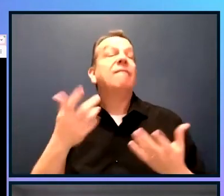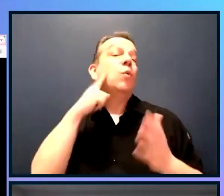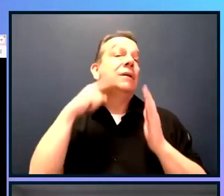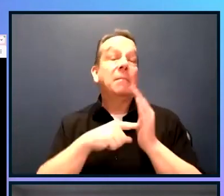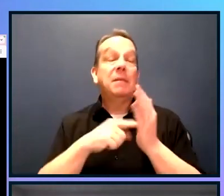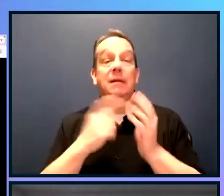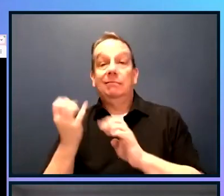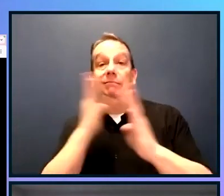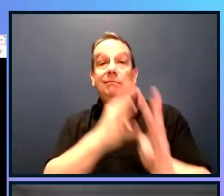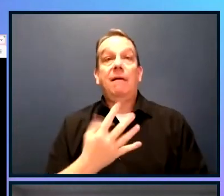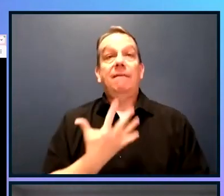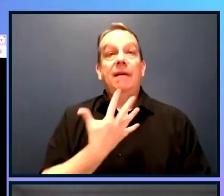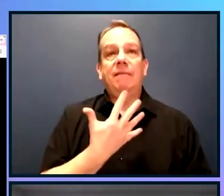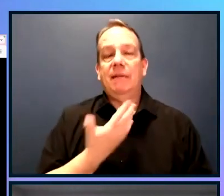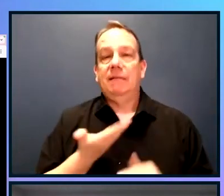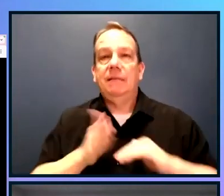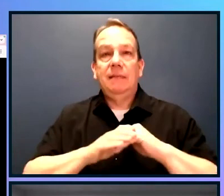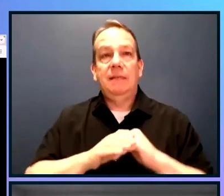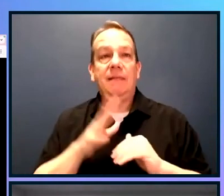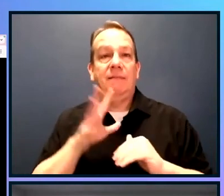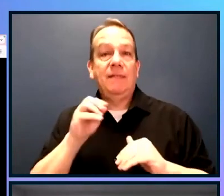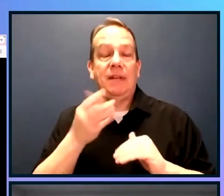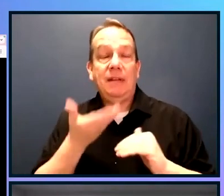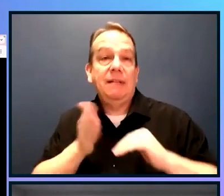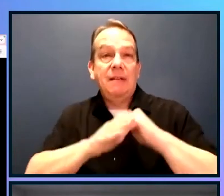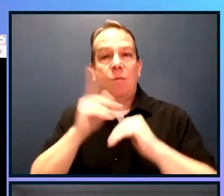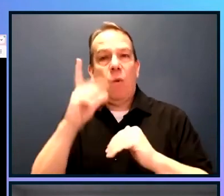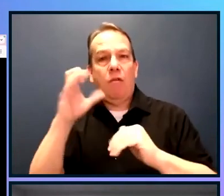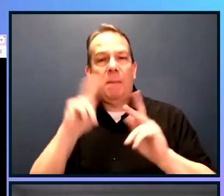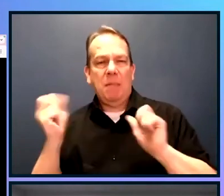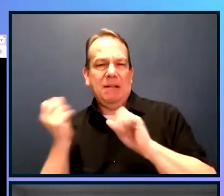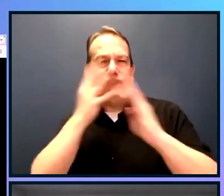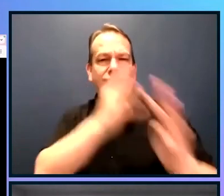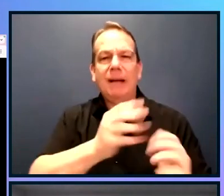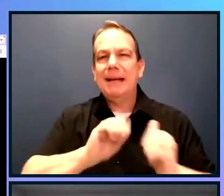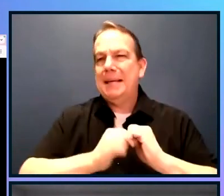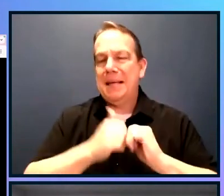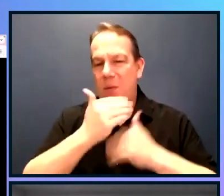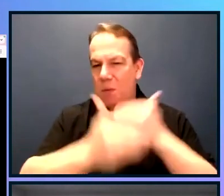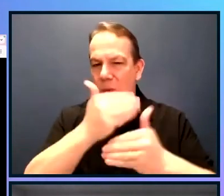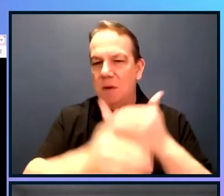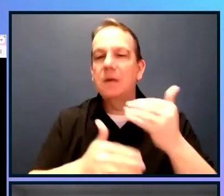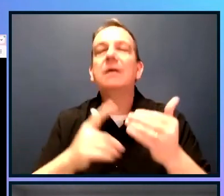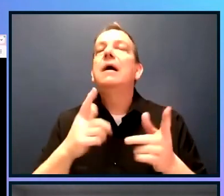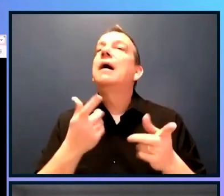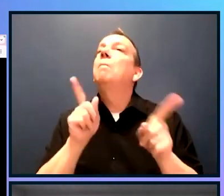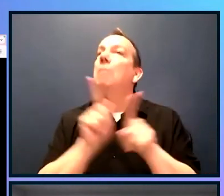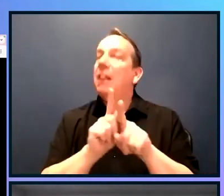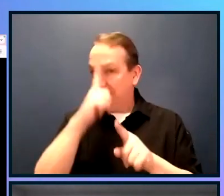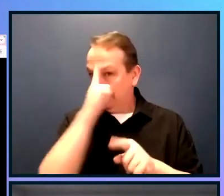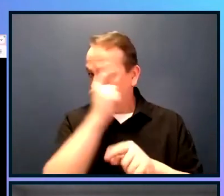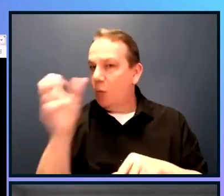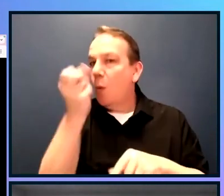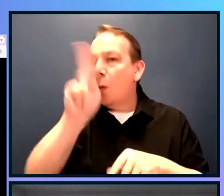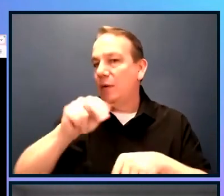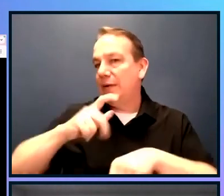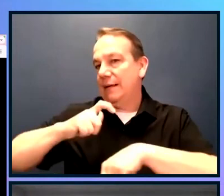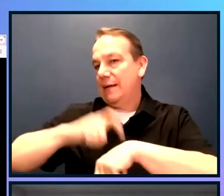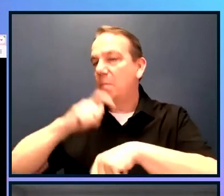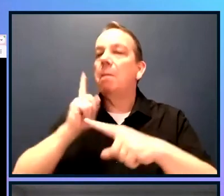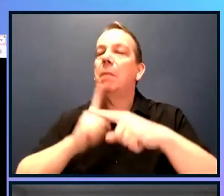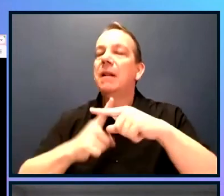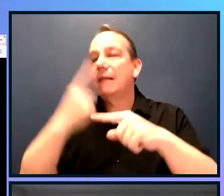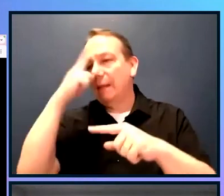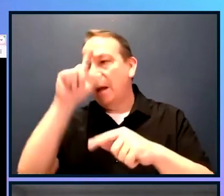50, 100? We needed to set up flexibility in our process to be asynchronous and consider other disciplines outside